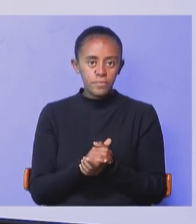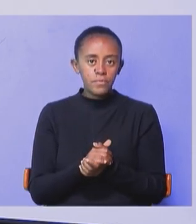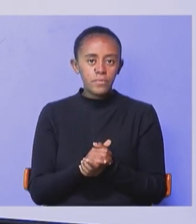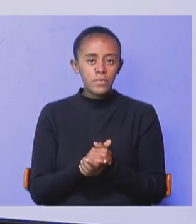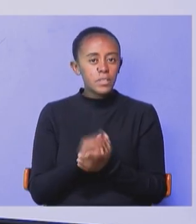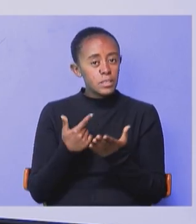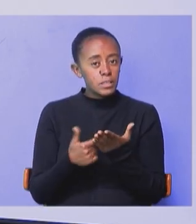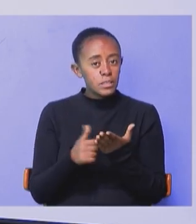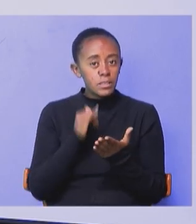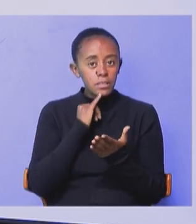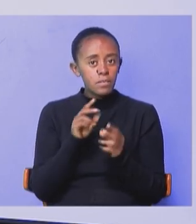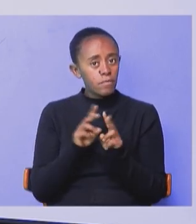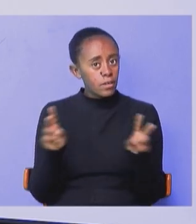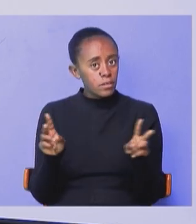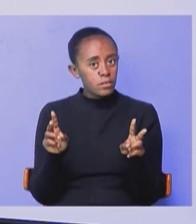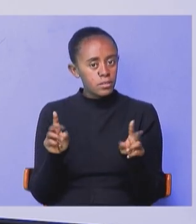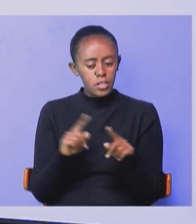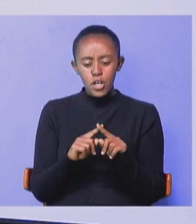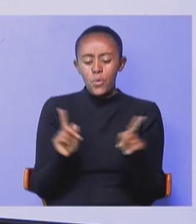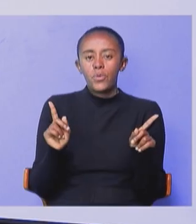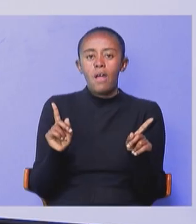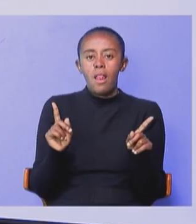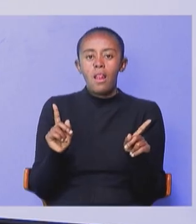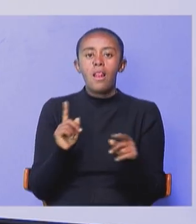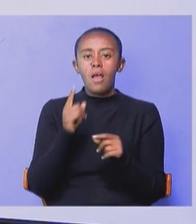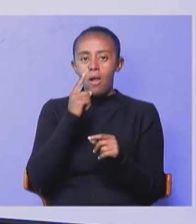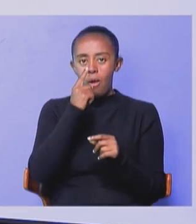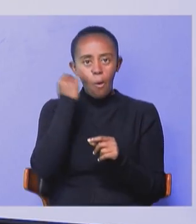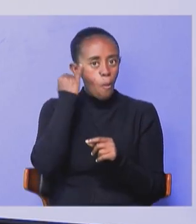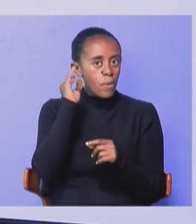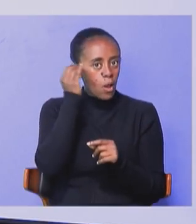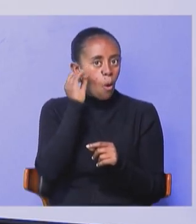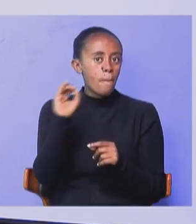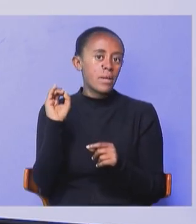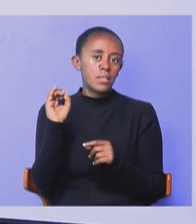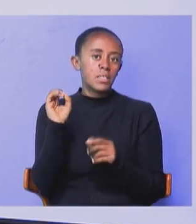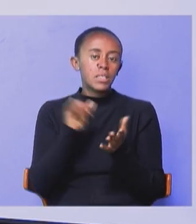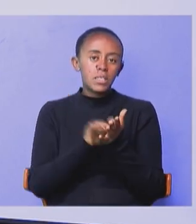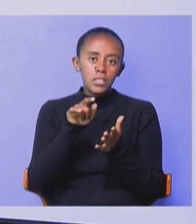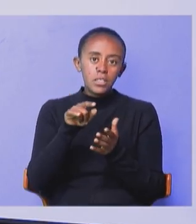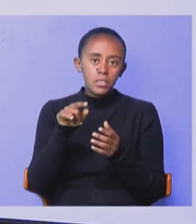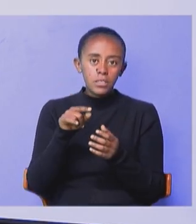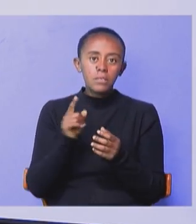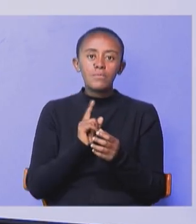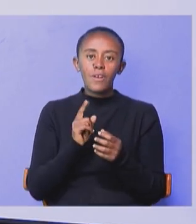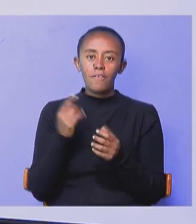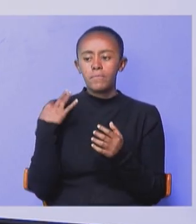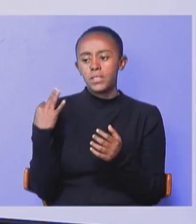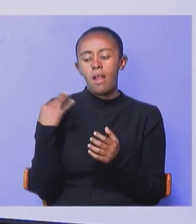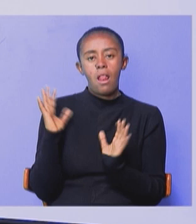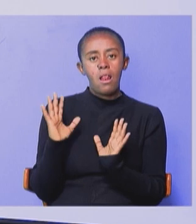So this is a very neutral opinion. This is an opinion that you have personally.